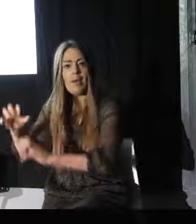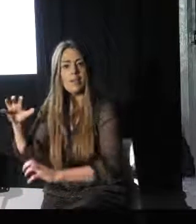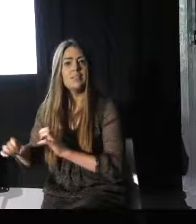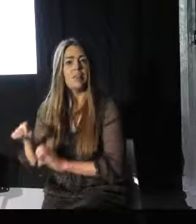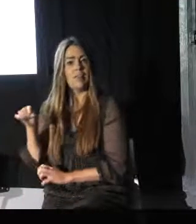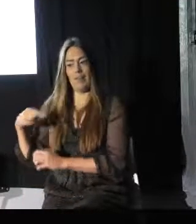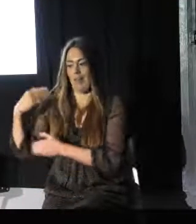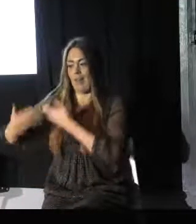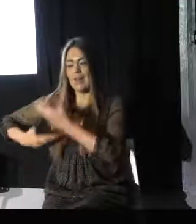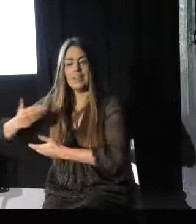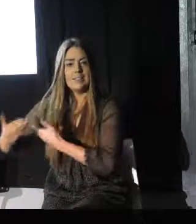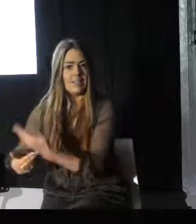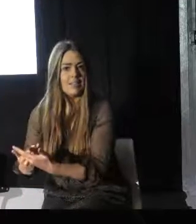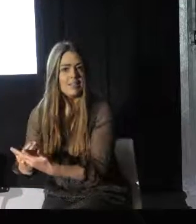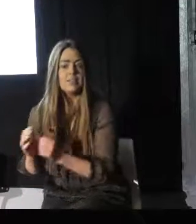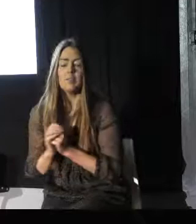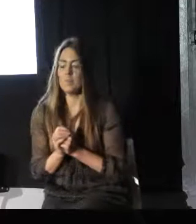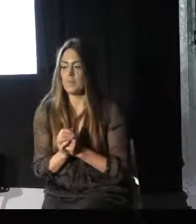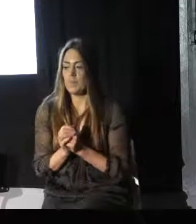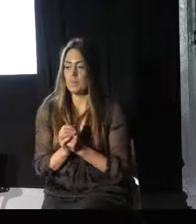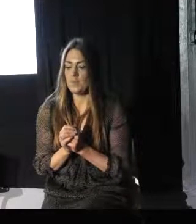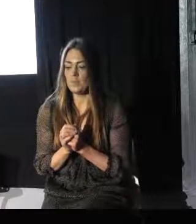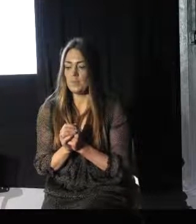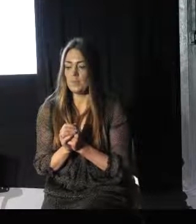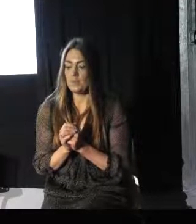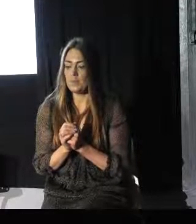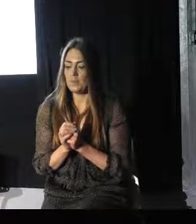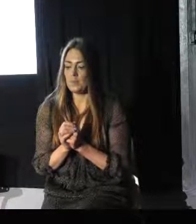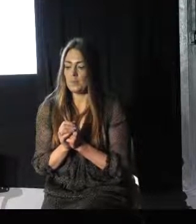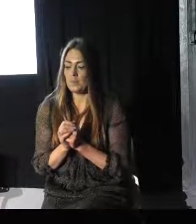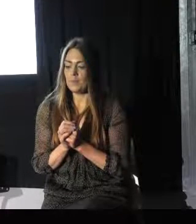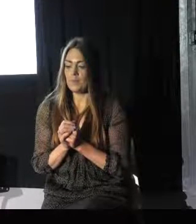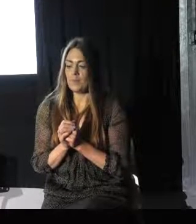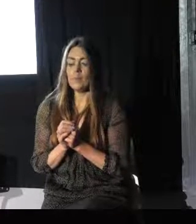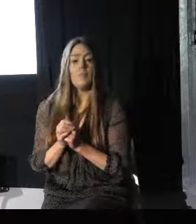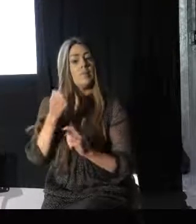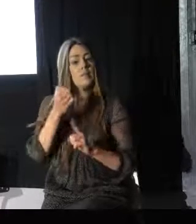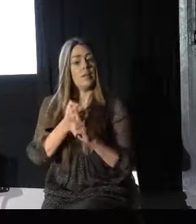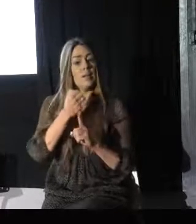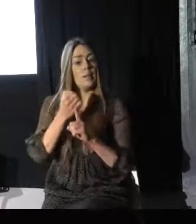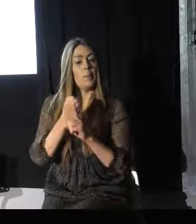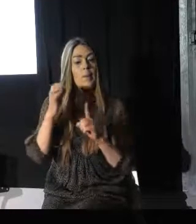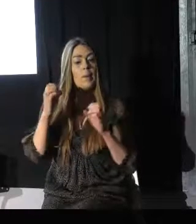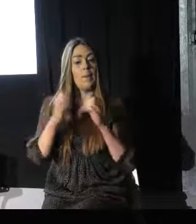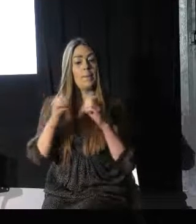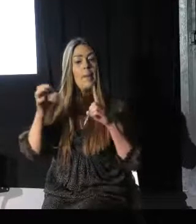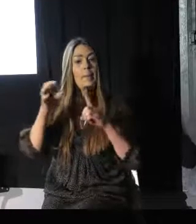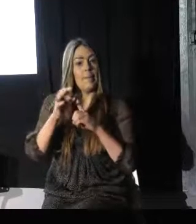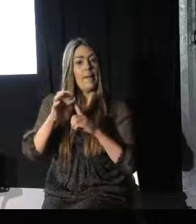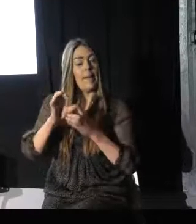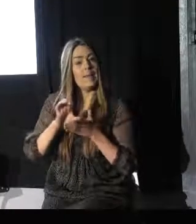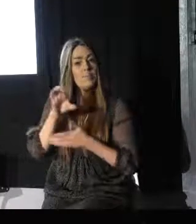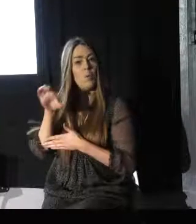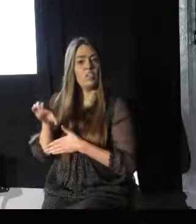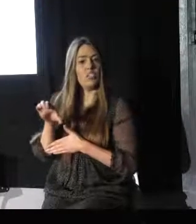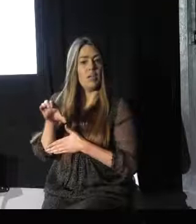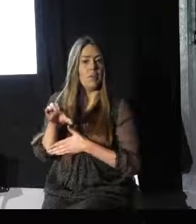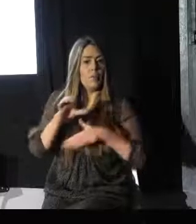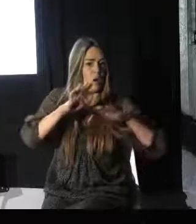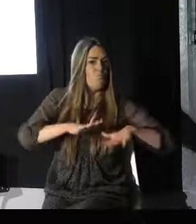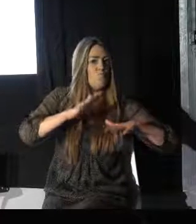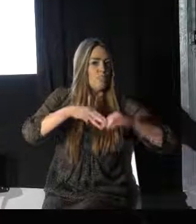those legacies. And again, the campaign around the BP sponsorship which is at the British